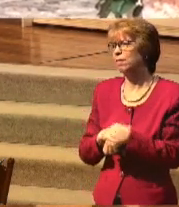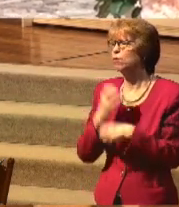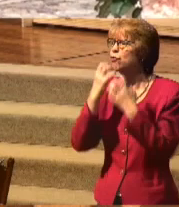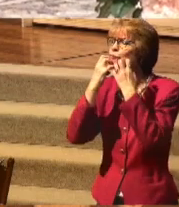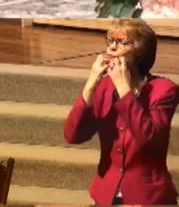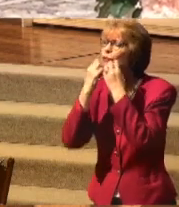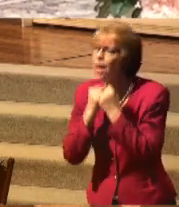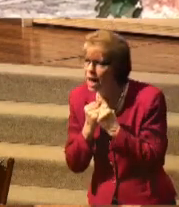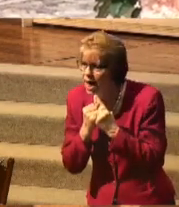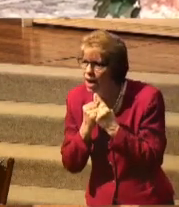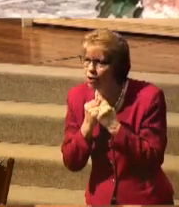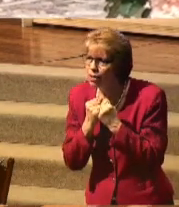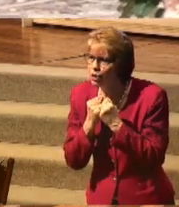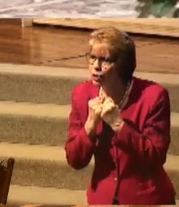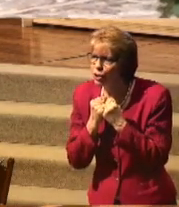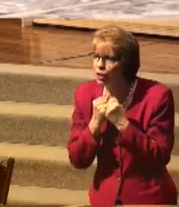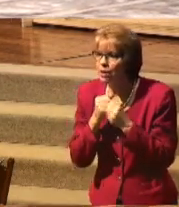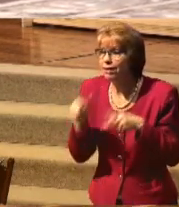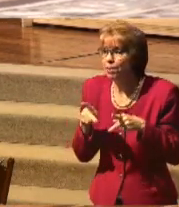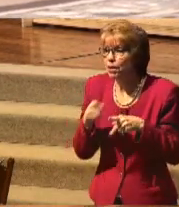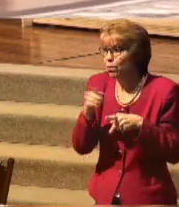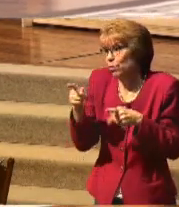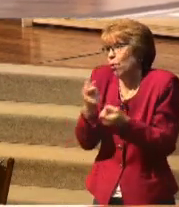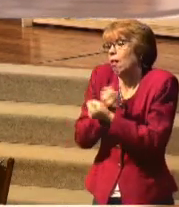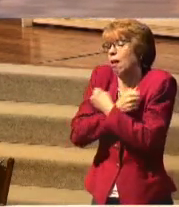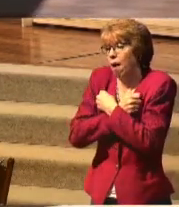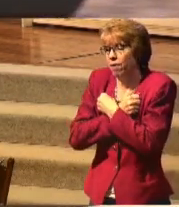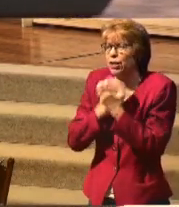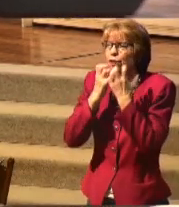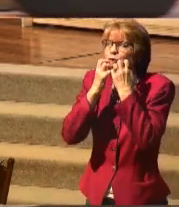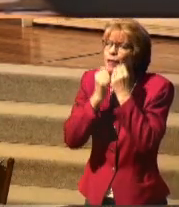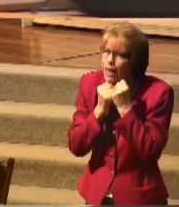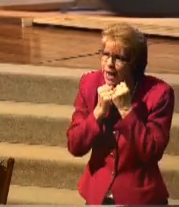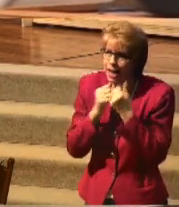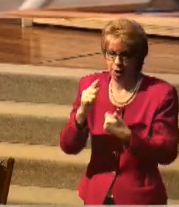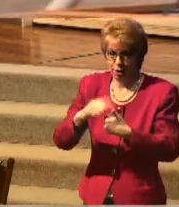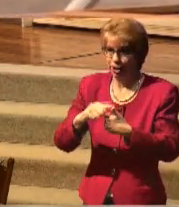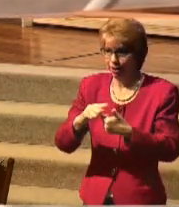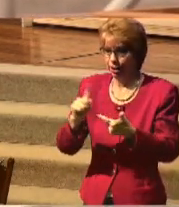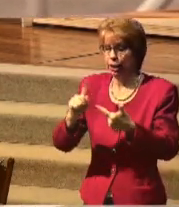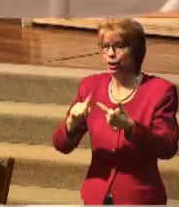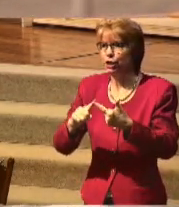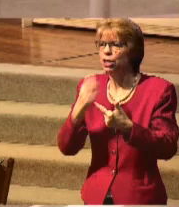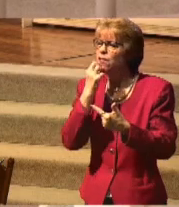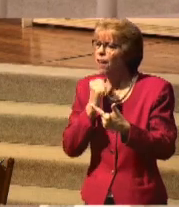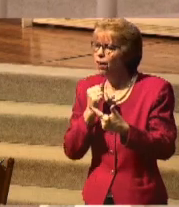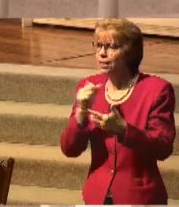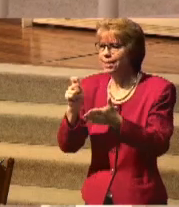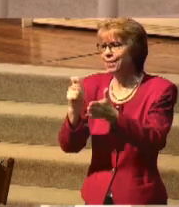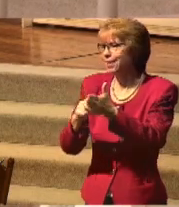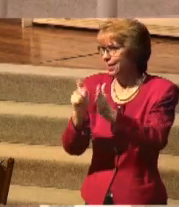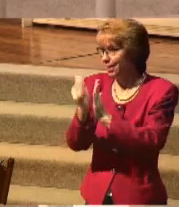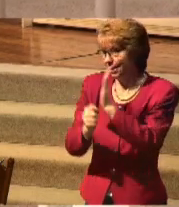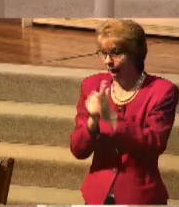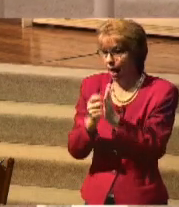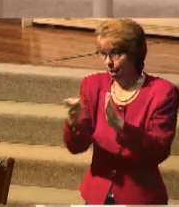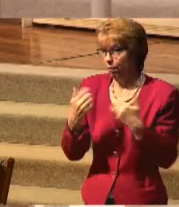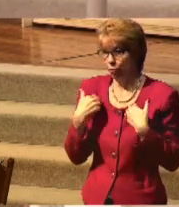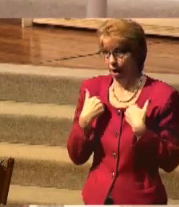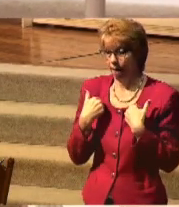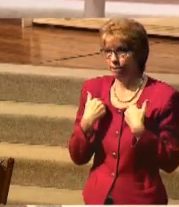Cherish those you love. Cherish time you have. and